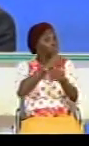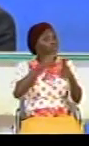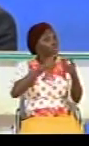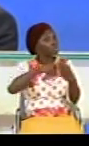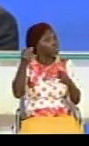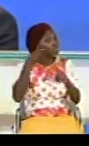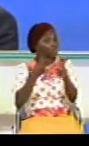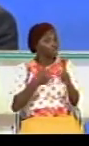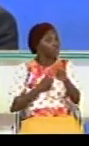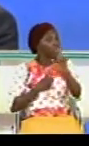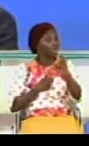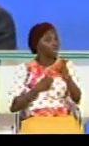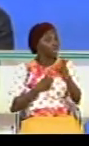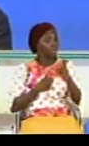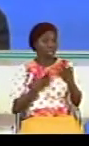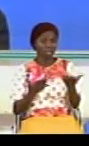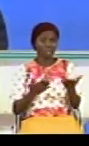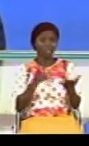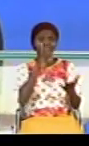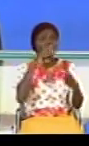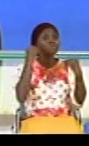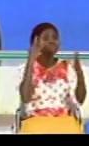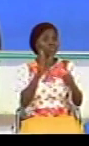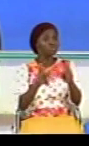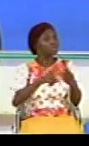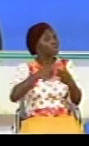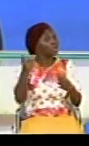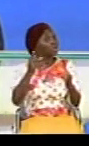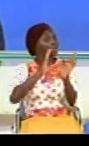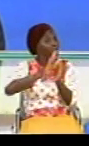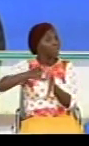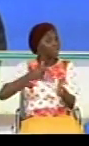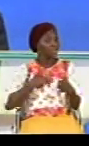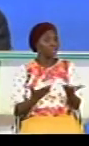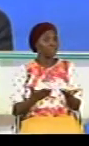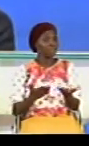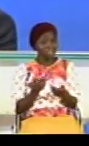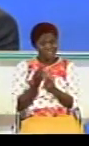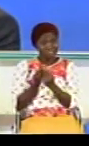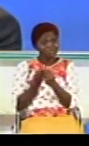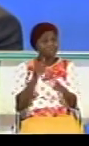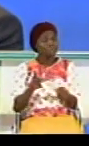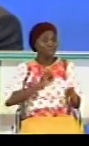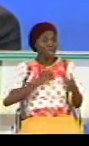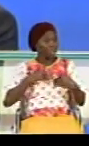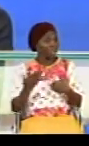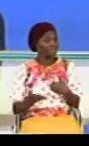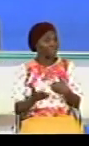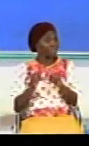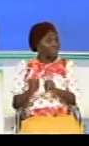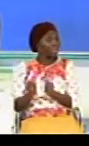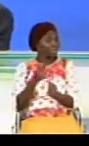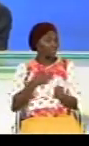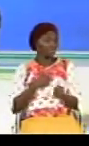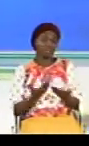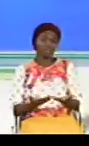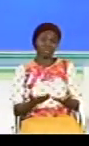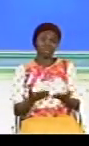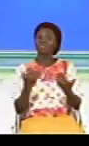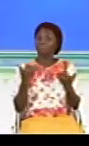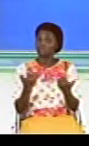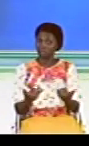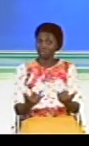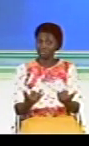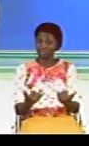too many going away, and there are too few staying behind. All right, now forget what